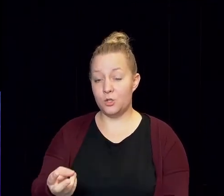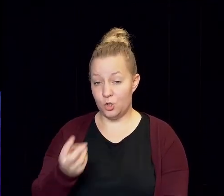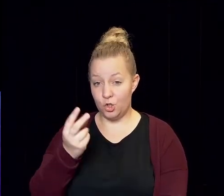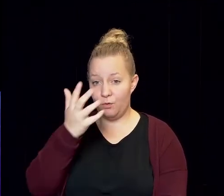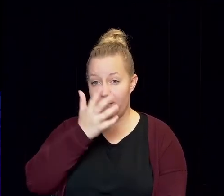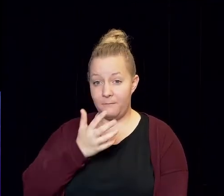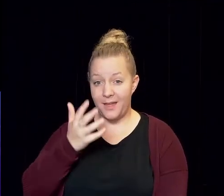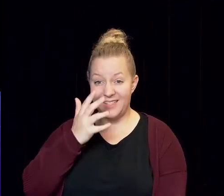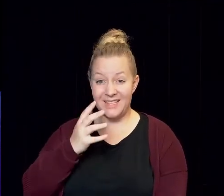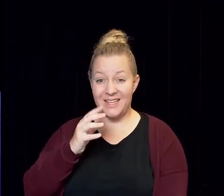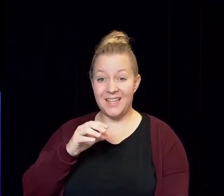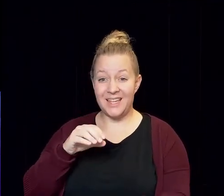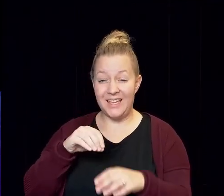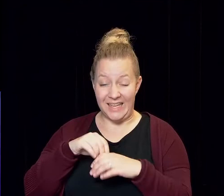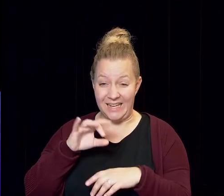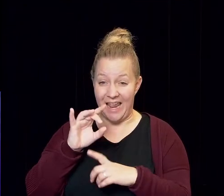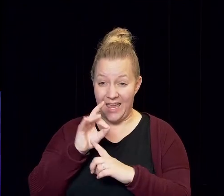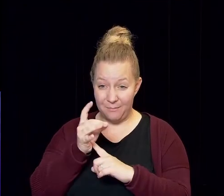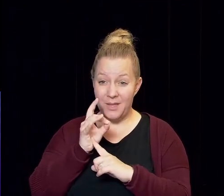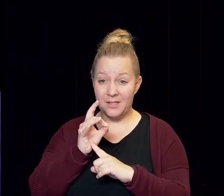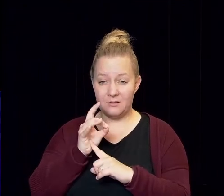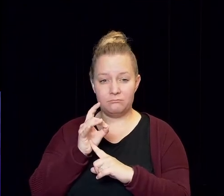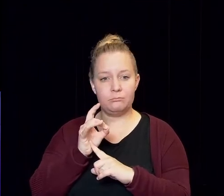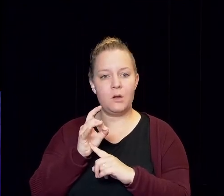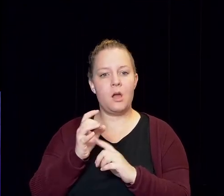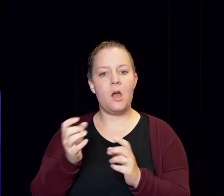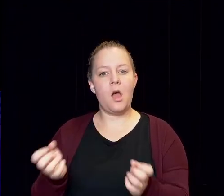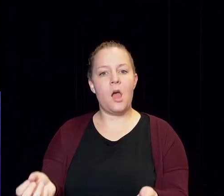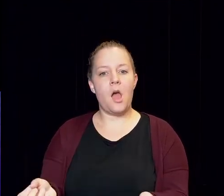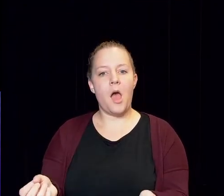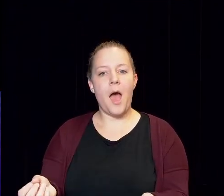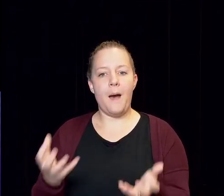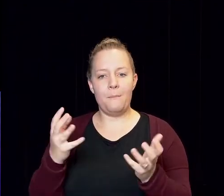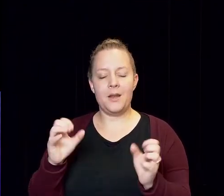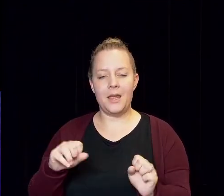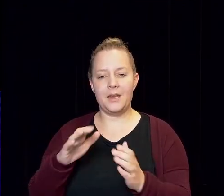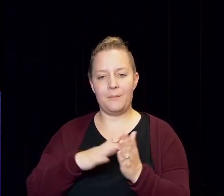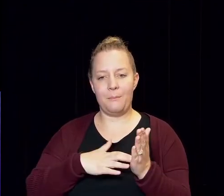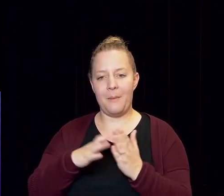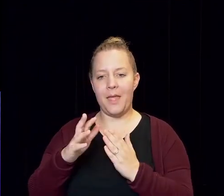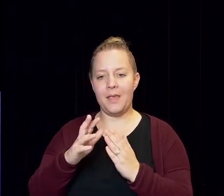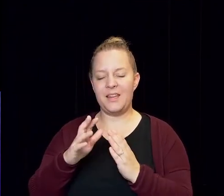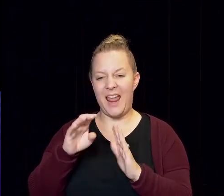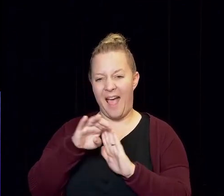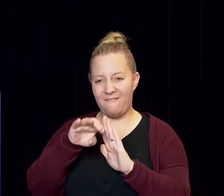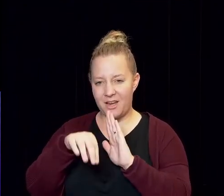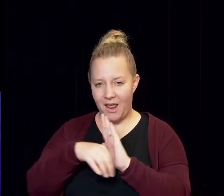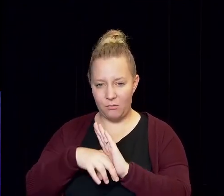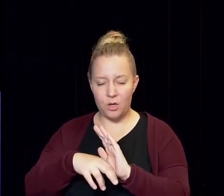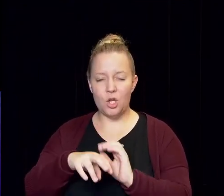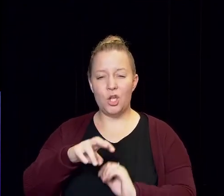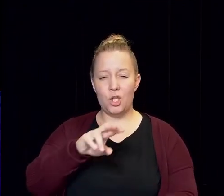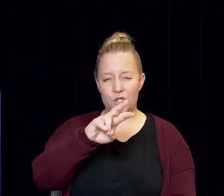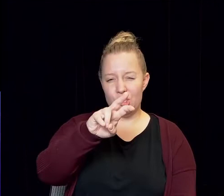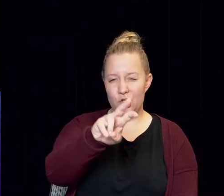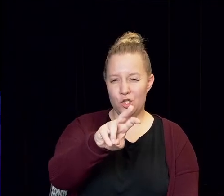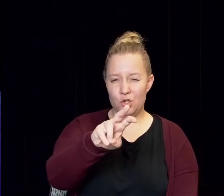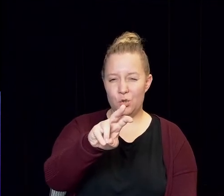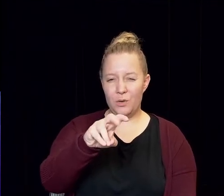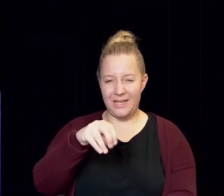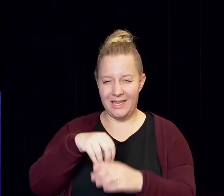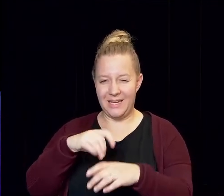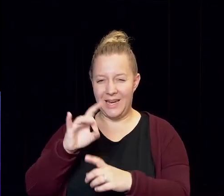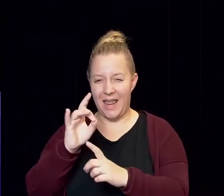can she paint in half of an hour? So I know that because this is 2 faces in 8 minutes, I know that this also needs to be labeled